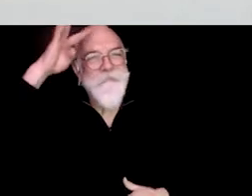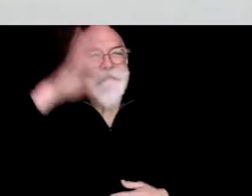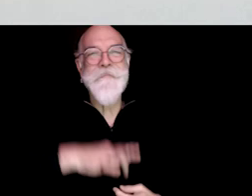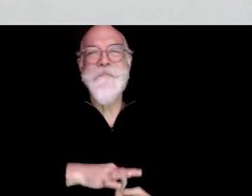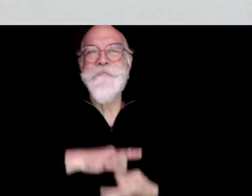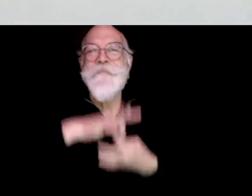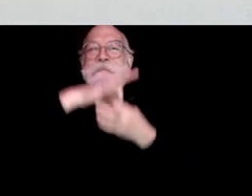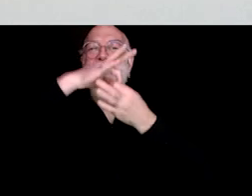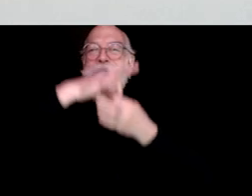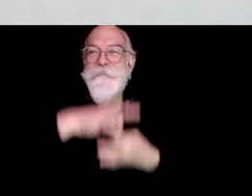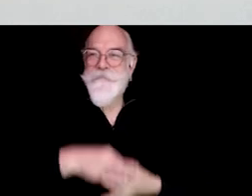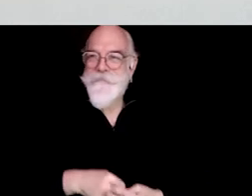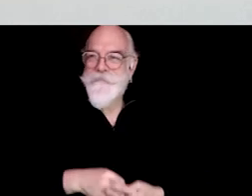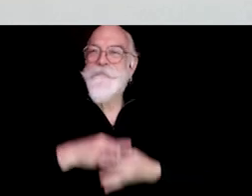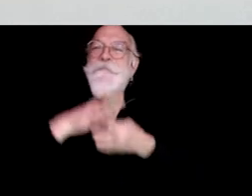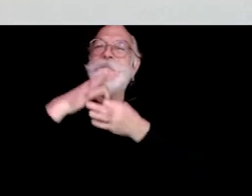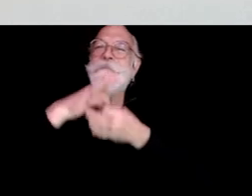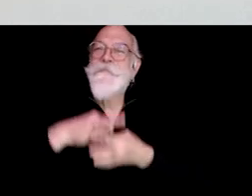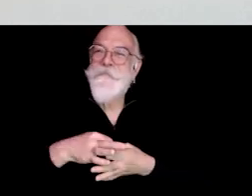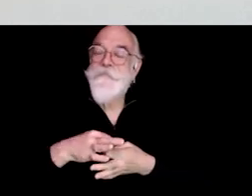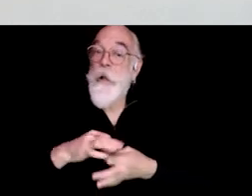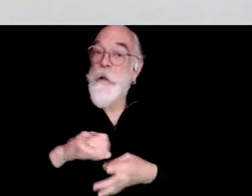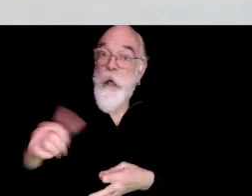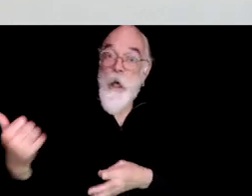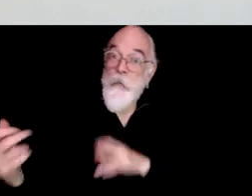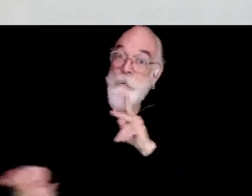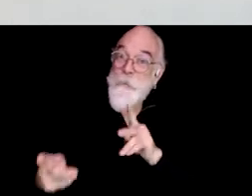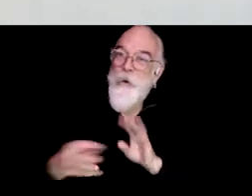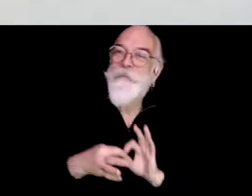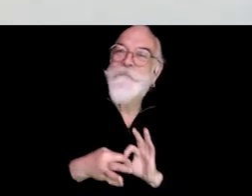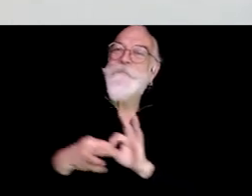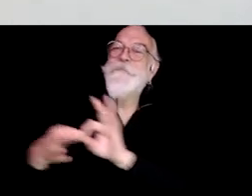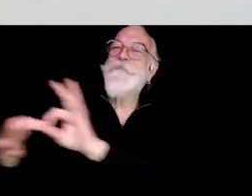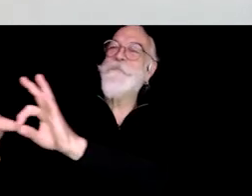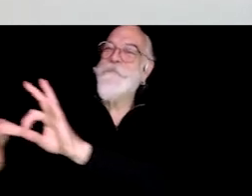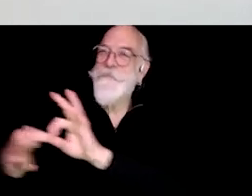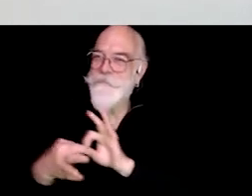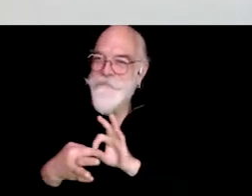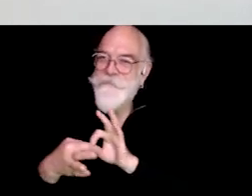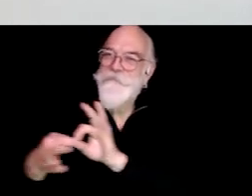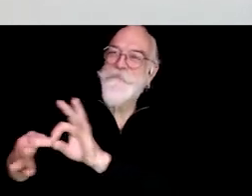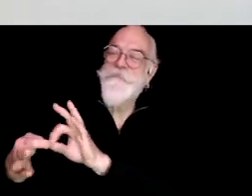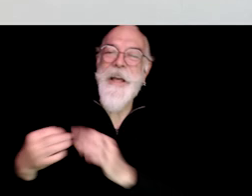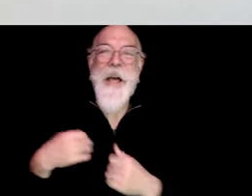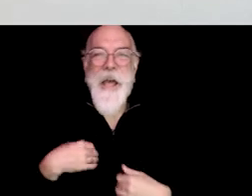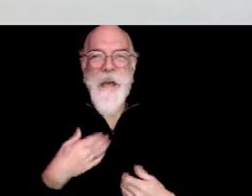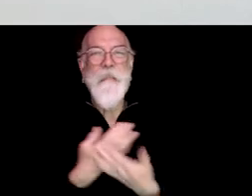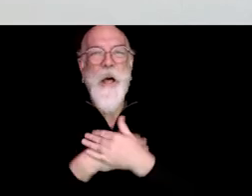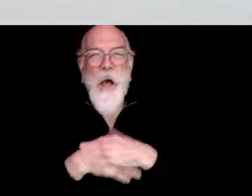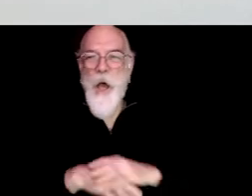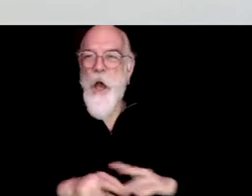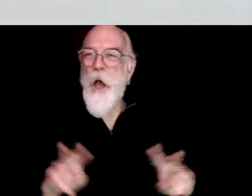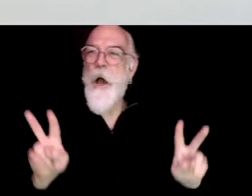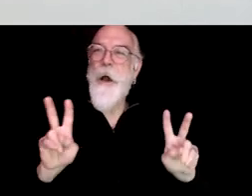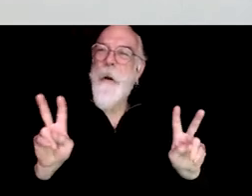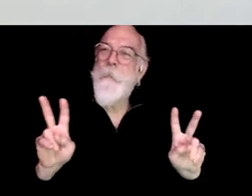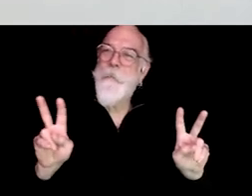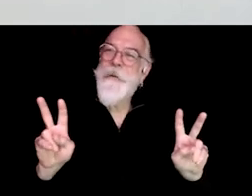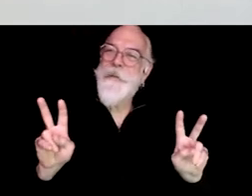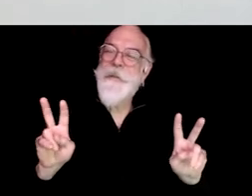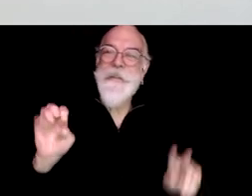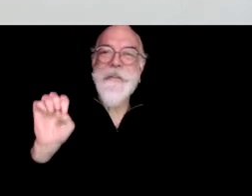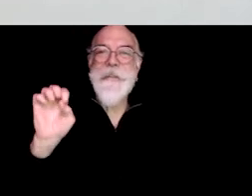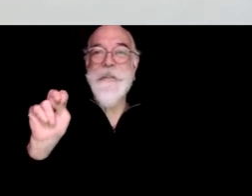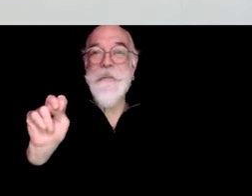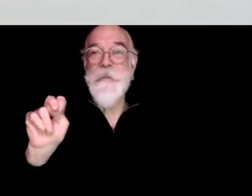between your thinking and feeling towards others. That, there's that harmony that you talk about in